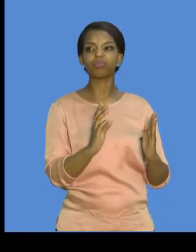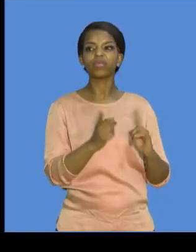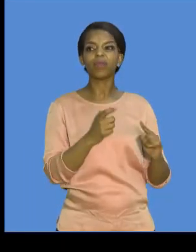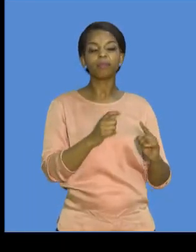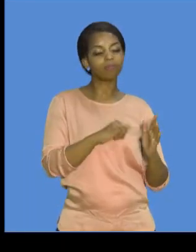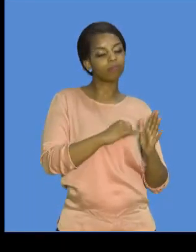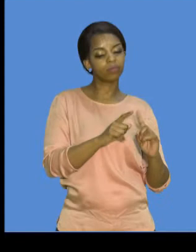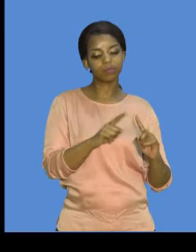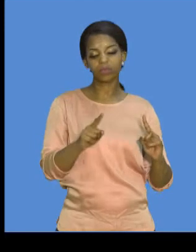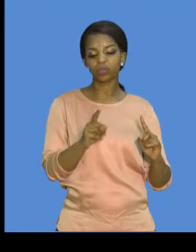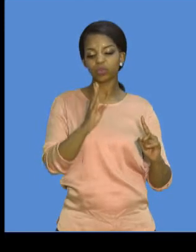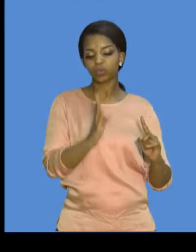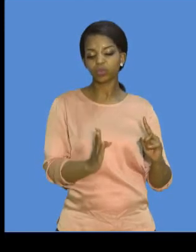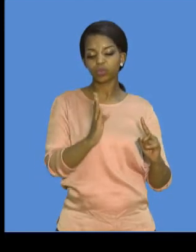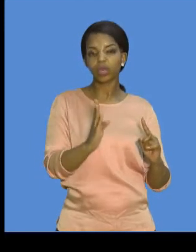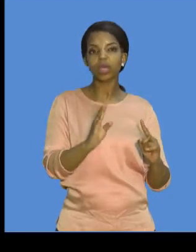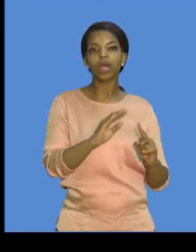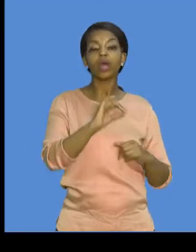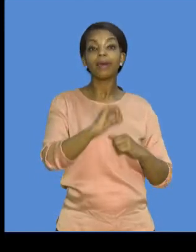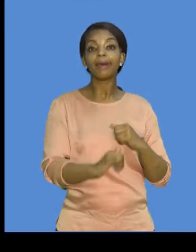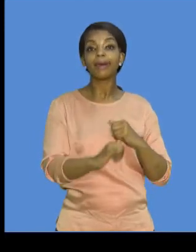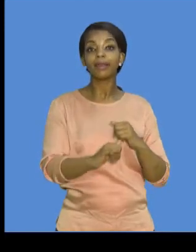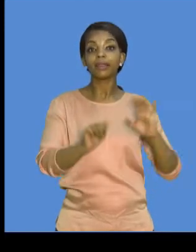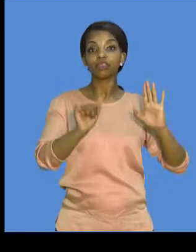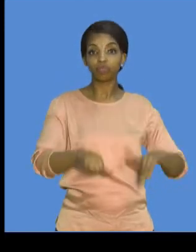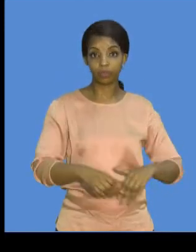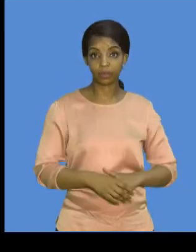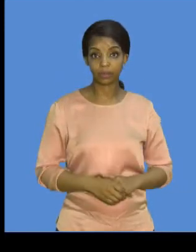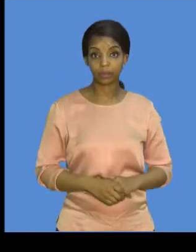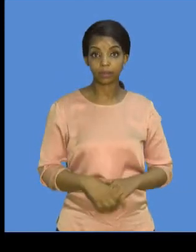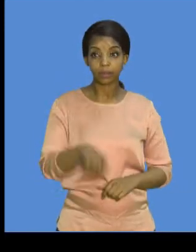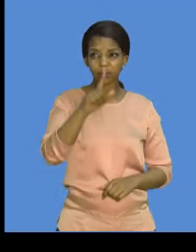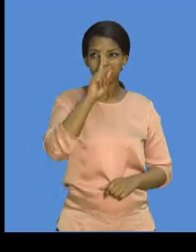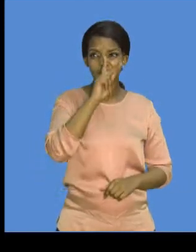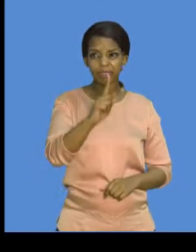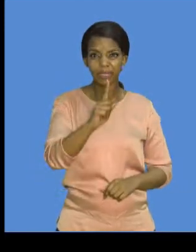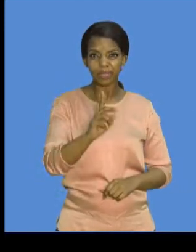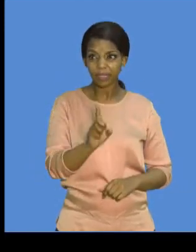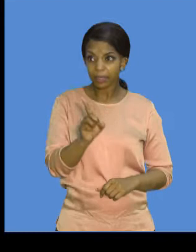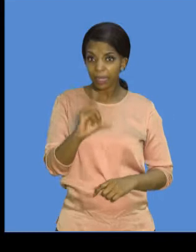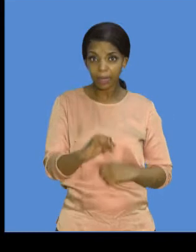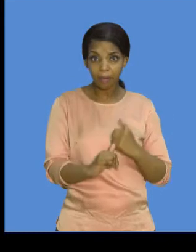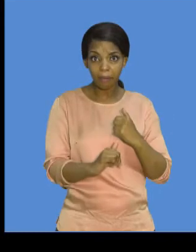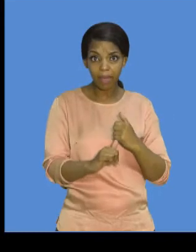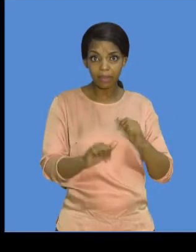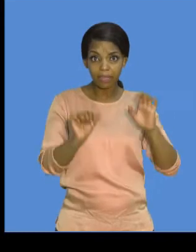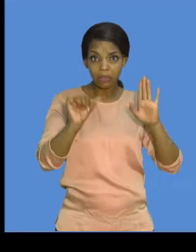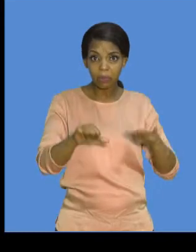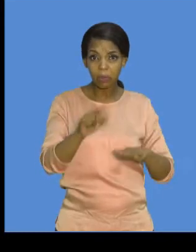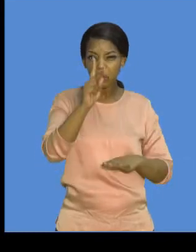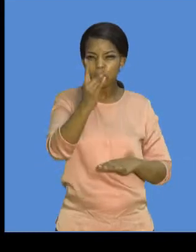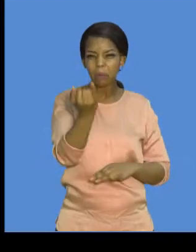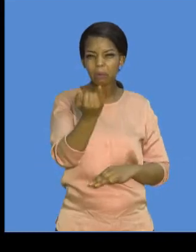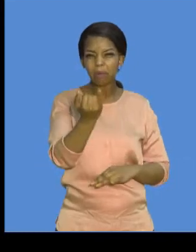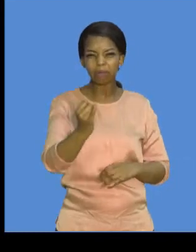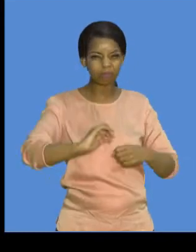So between that and June here, you can see that it looks like there is no